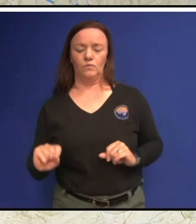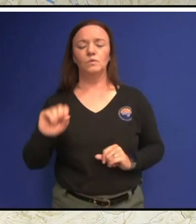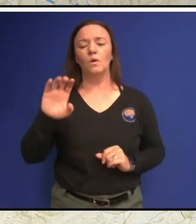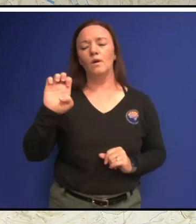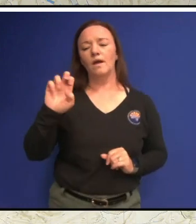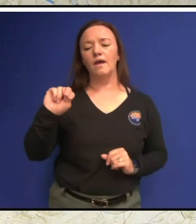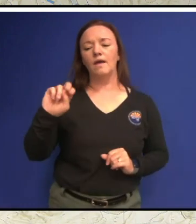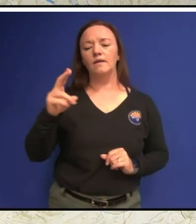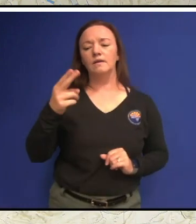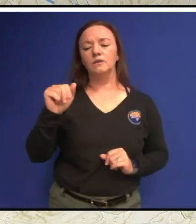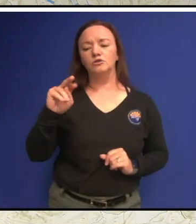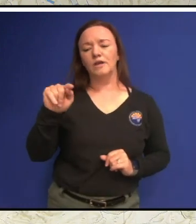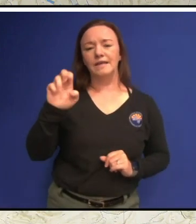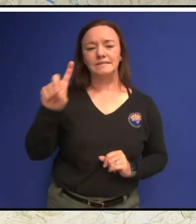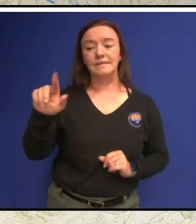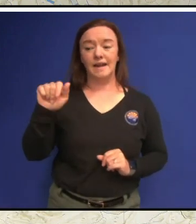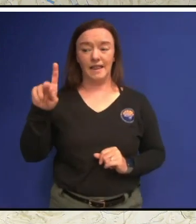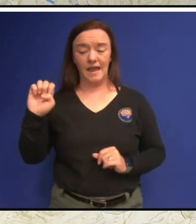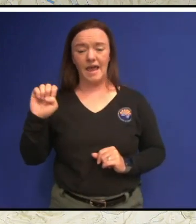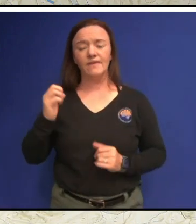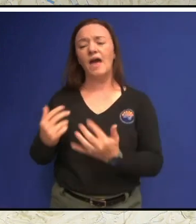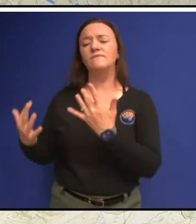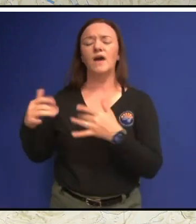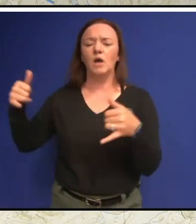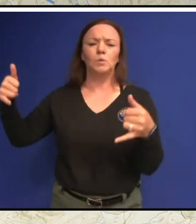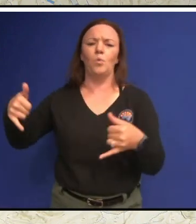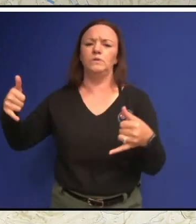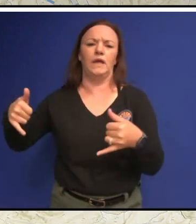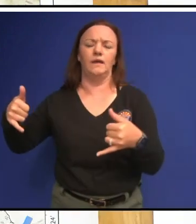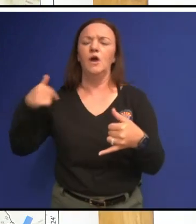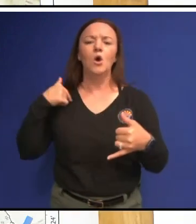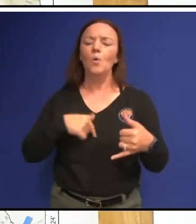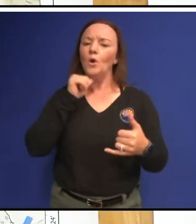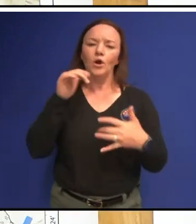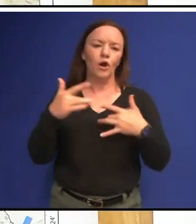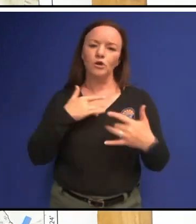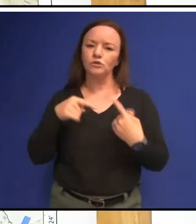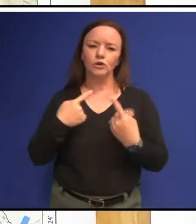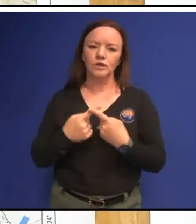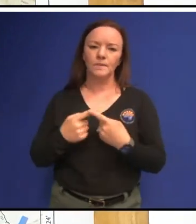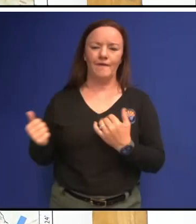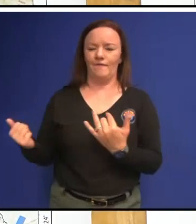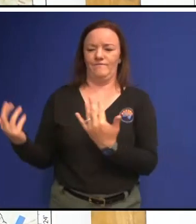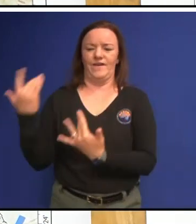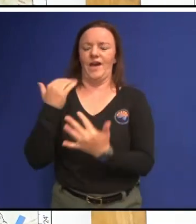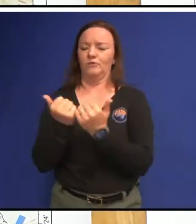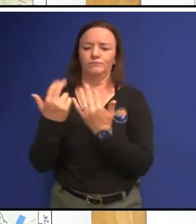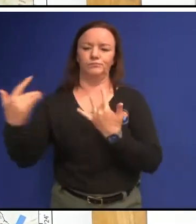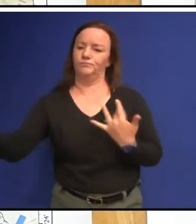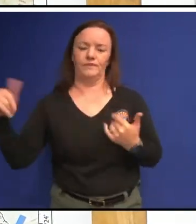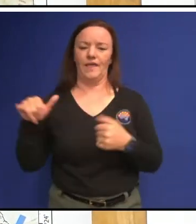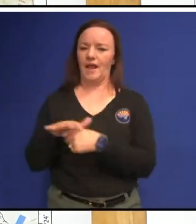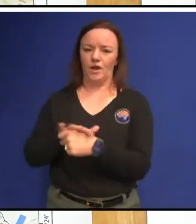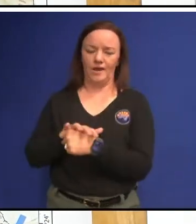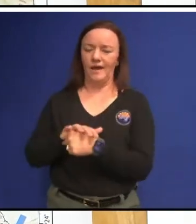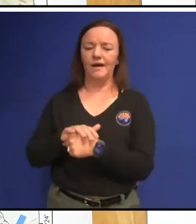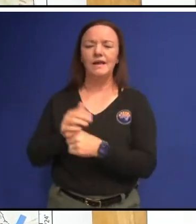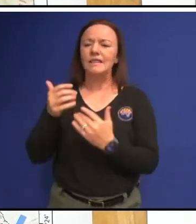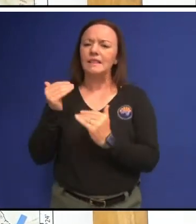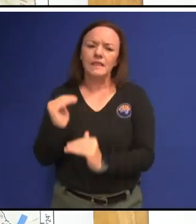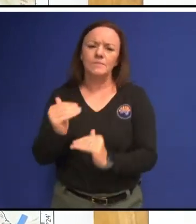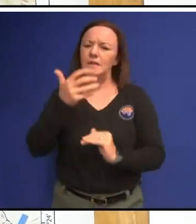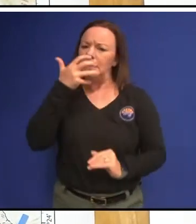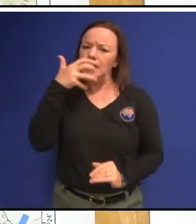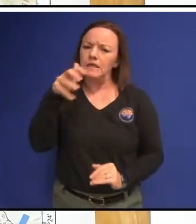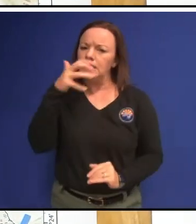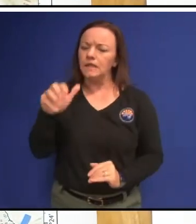there is holding. We don't have any concerns about fire growth in this area. There's very limited heat shown on infrared.